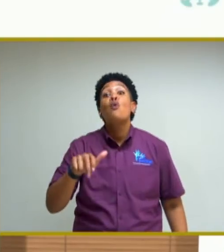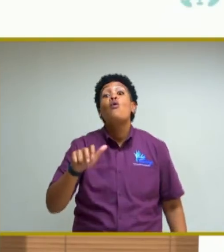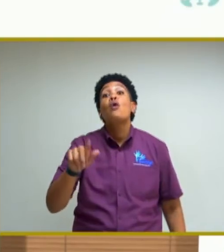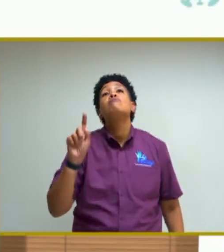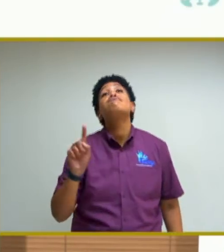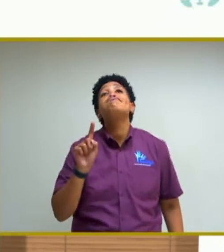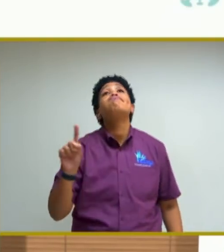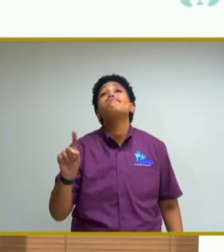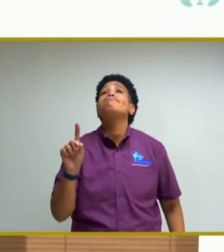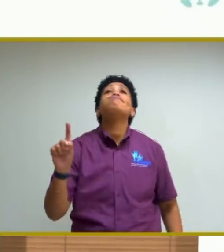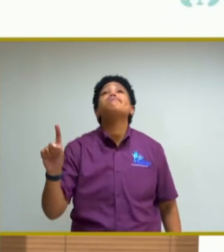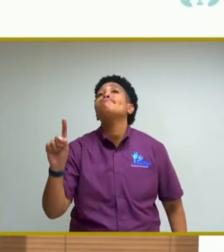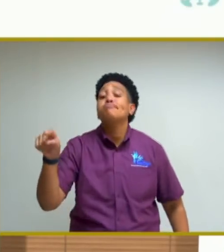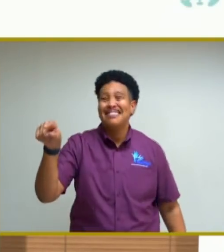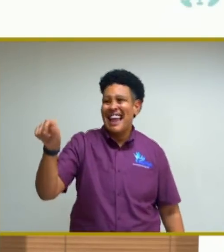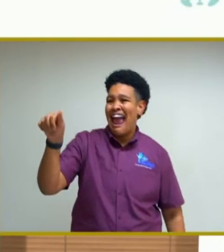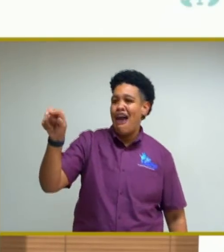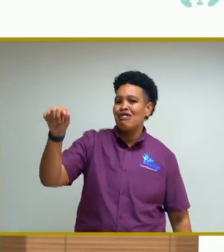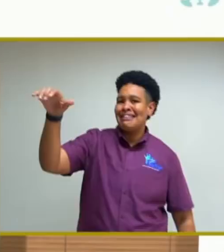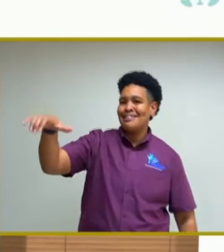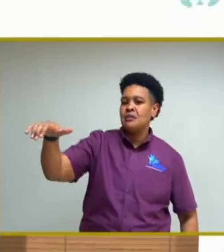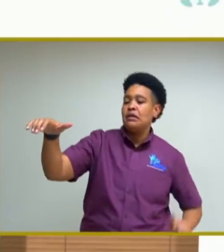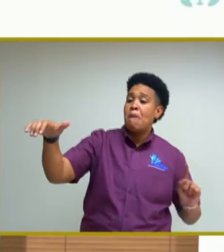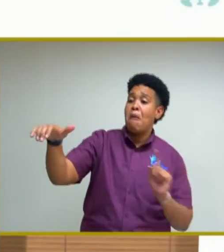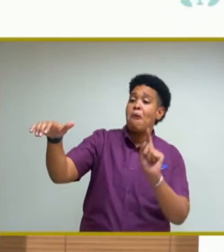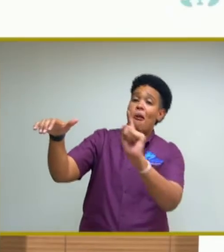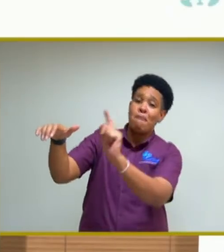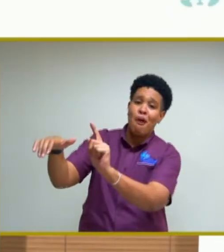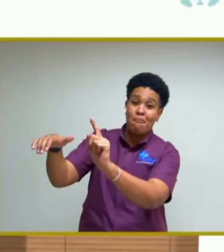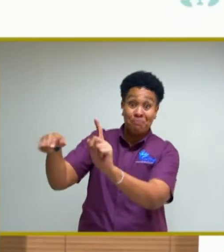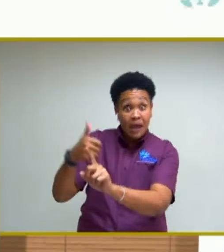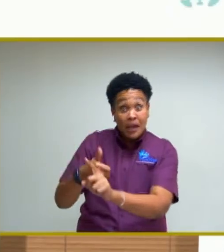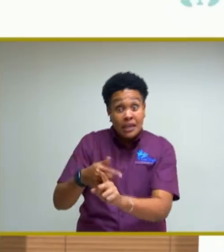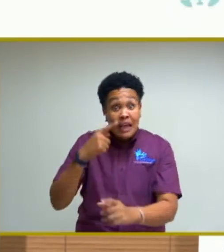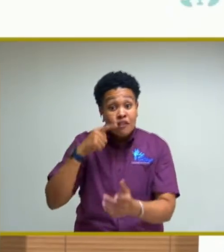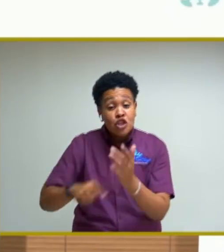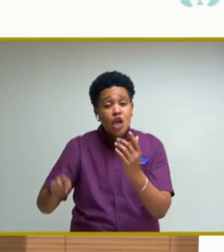arena. Now, at that checkpoint,